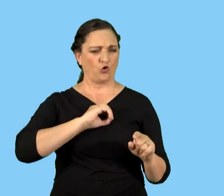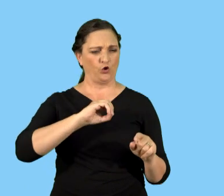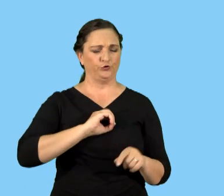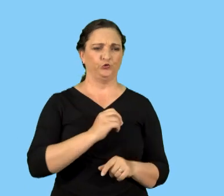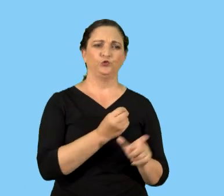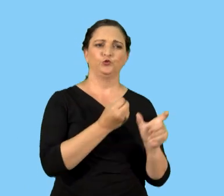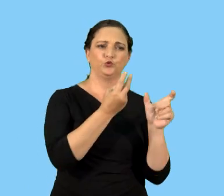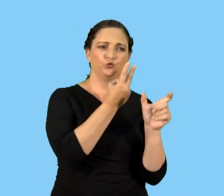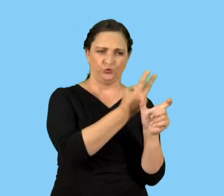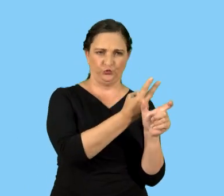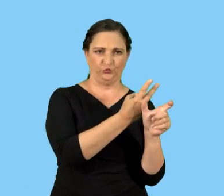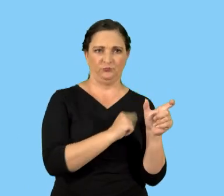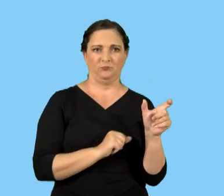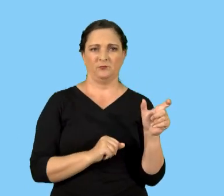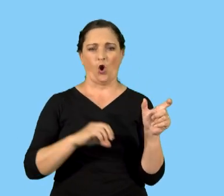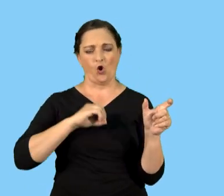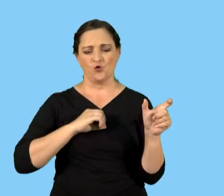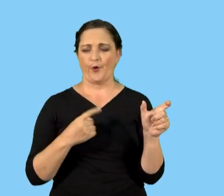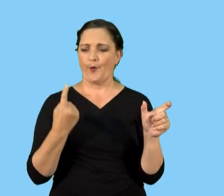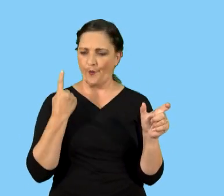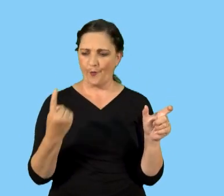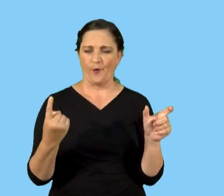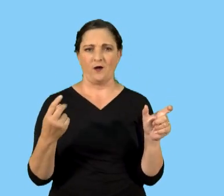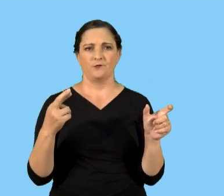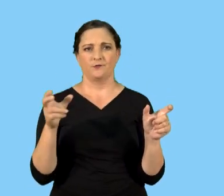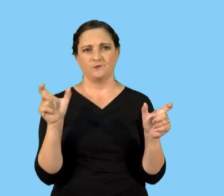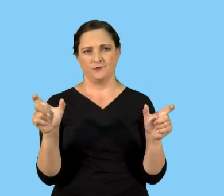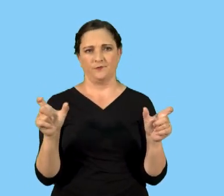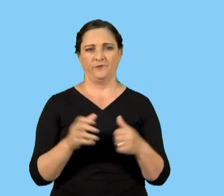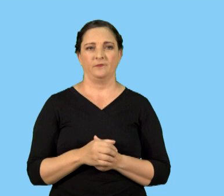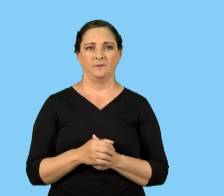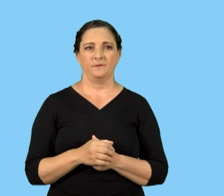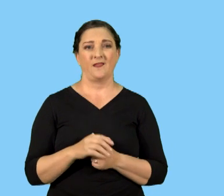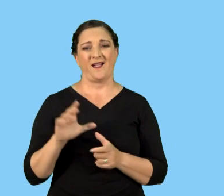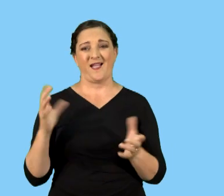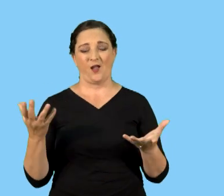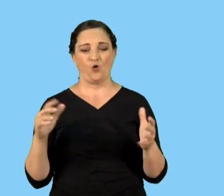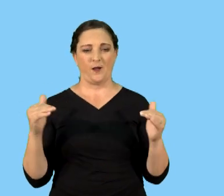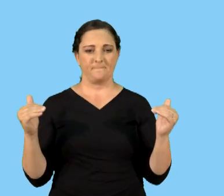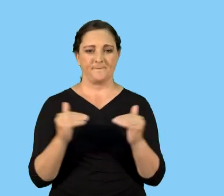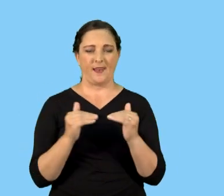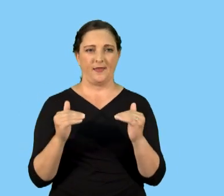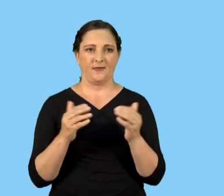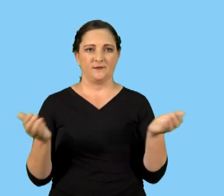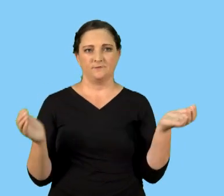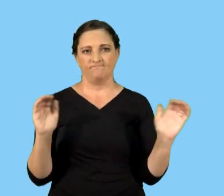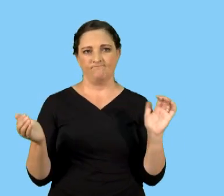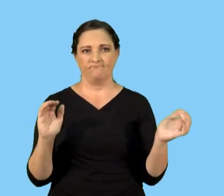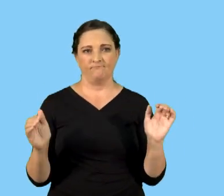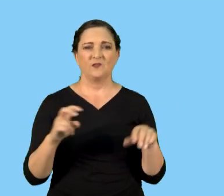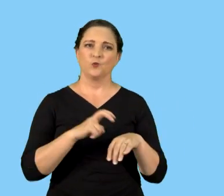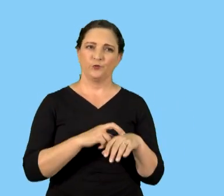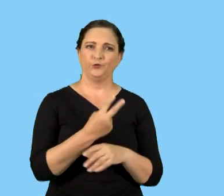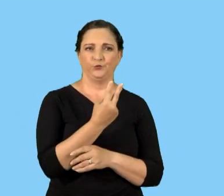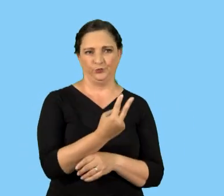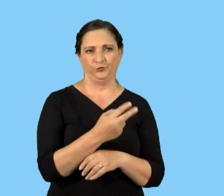we have two of them on the left-hand side, and we have one of them on the right-hand side. So to balance that oxygen, we need to balance it